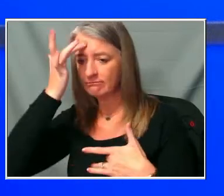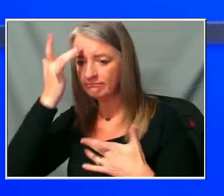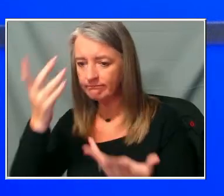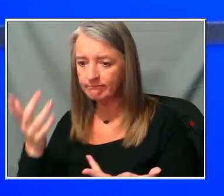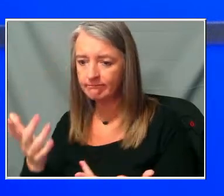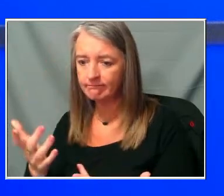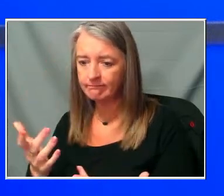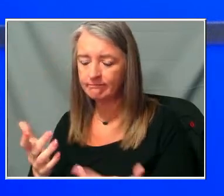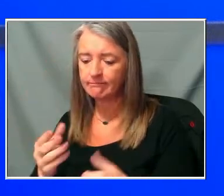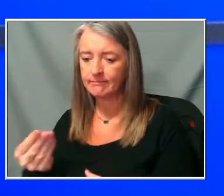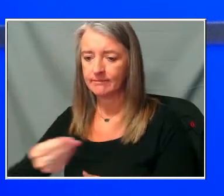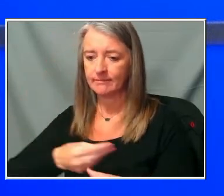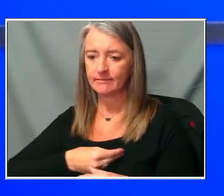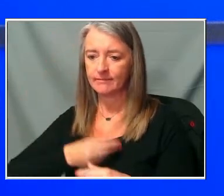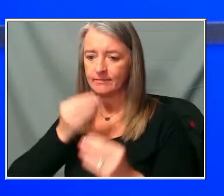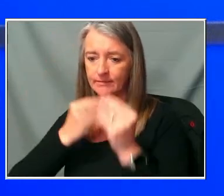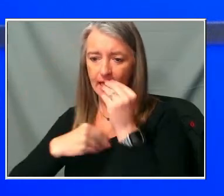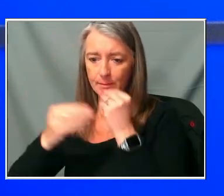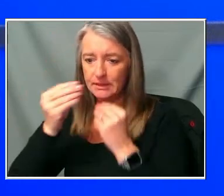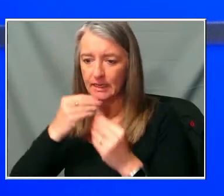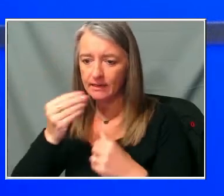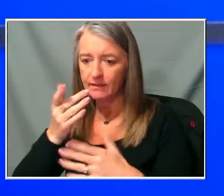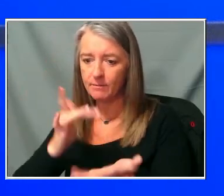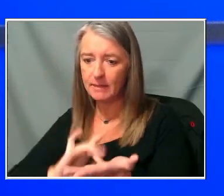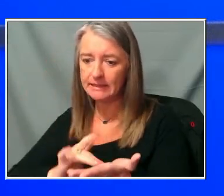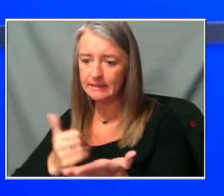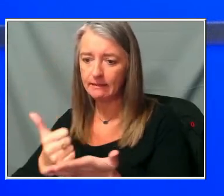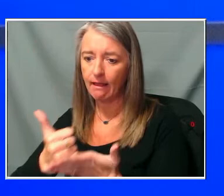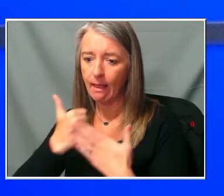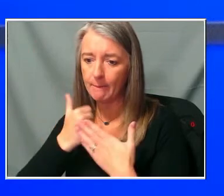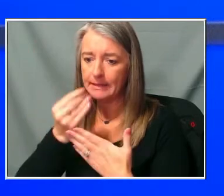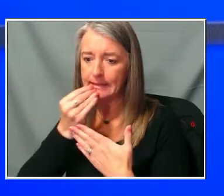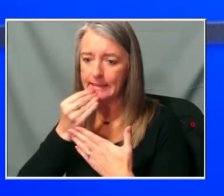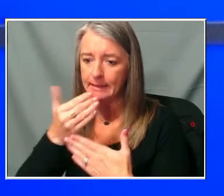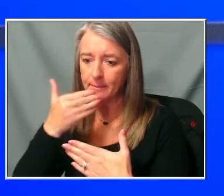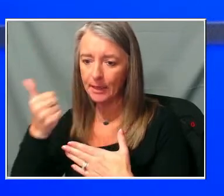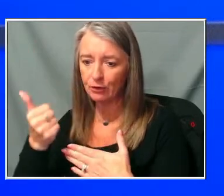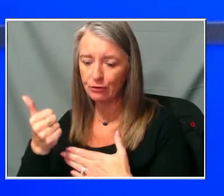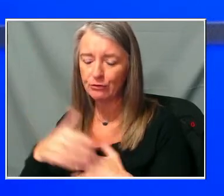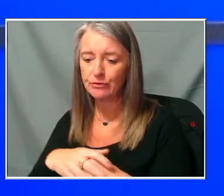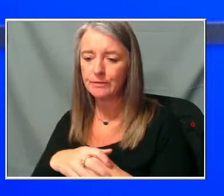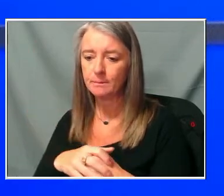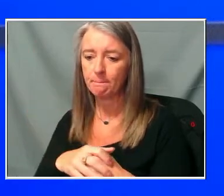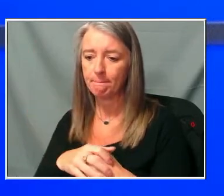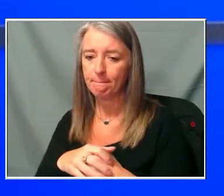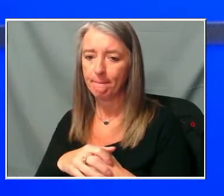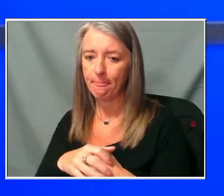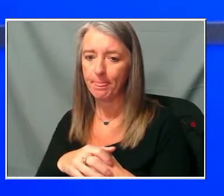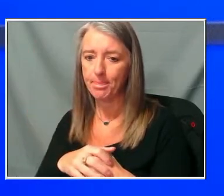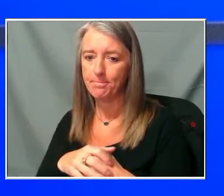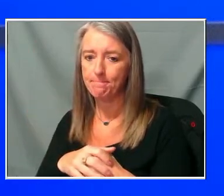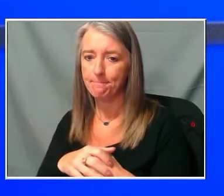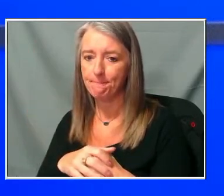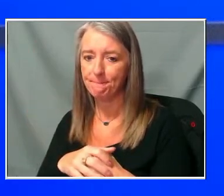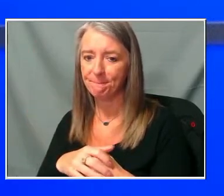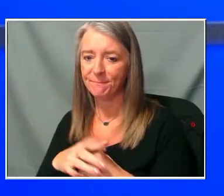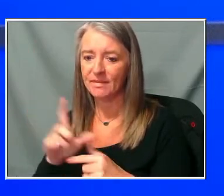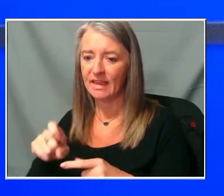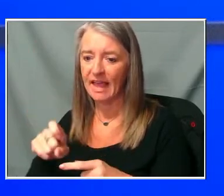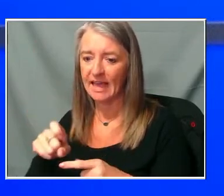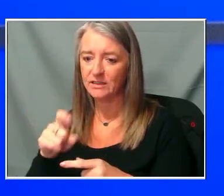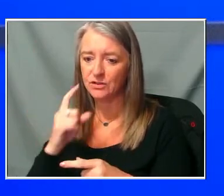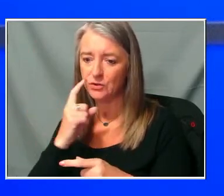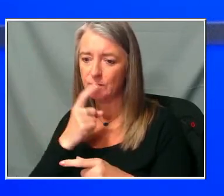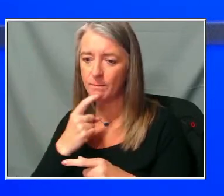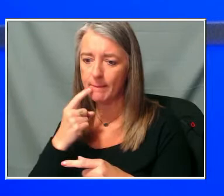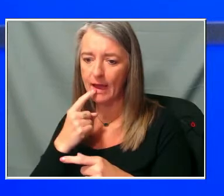on appetite stimulators to help my appetite, help me eat better. Got to do your mouth rinses. I didn't do that at one point,